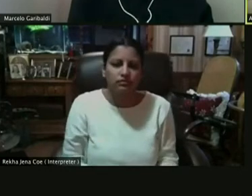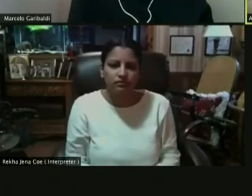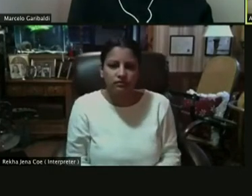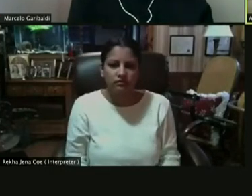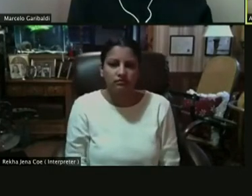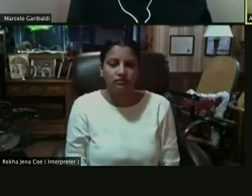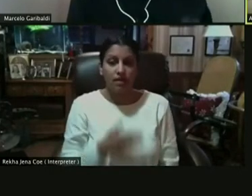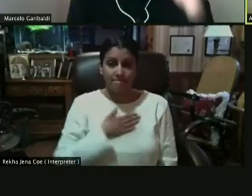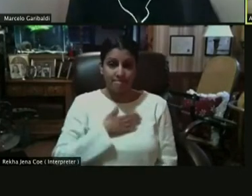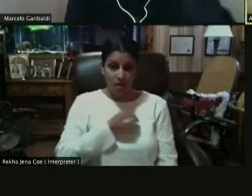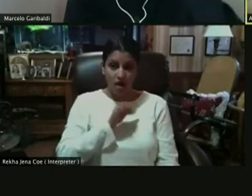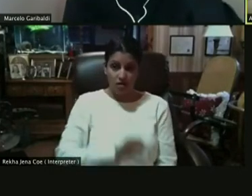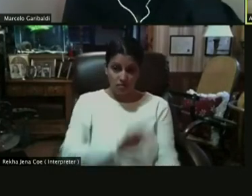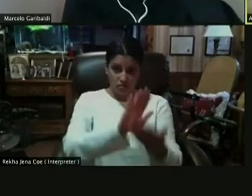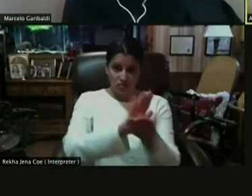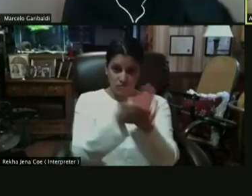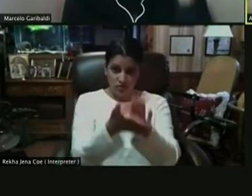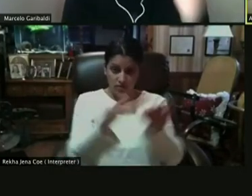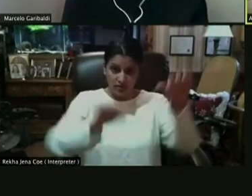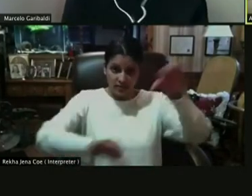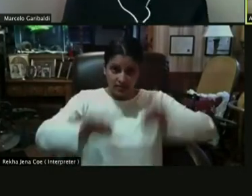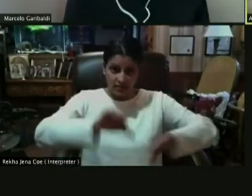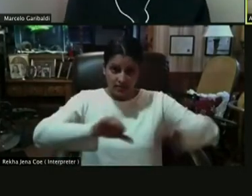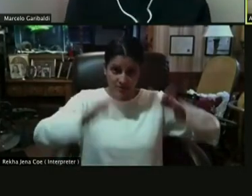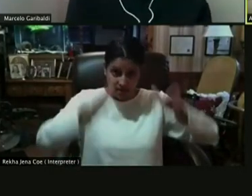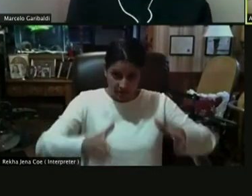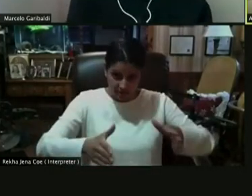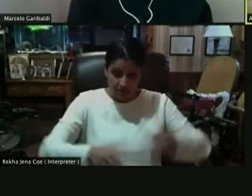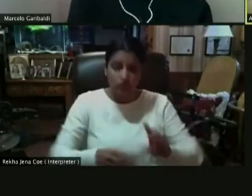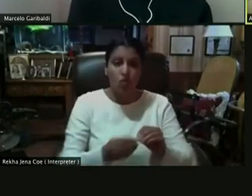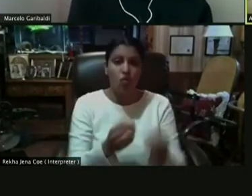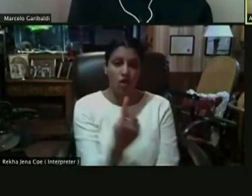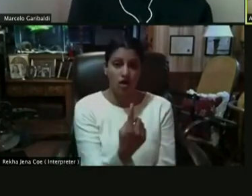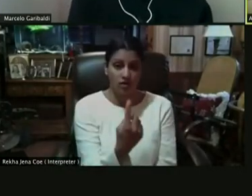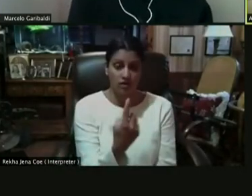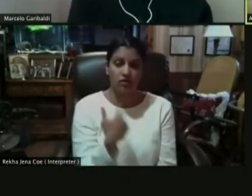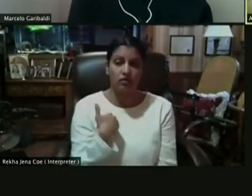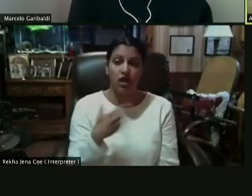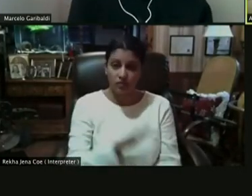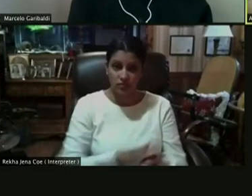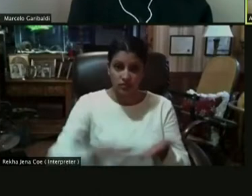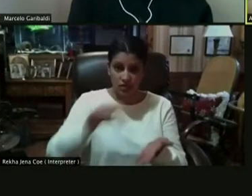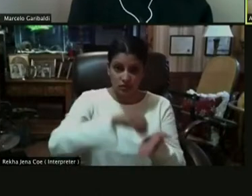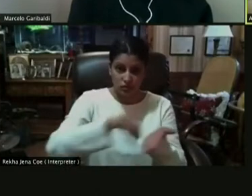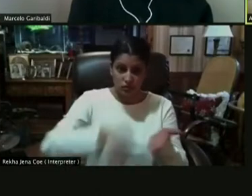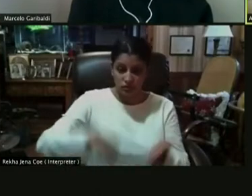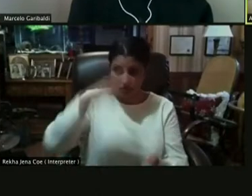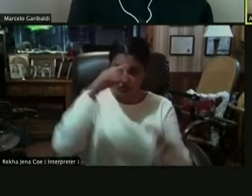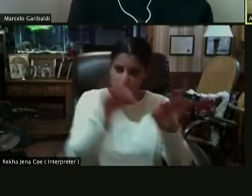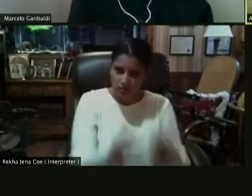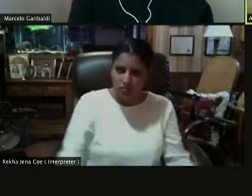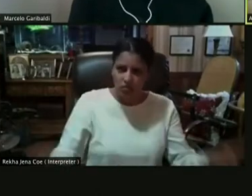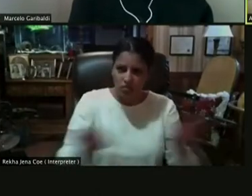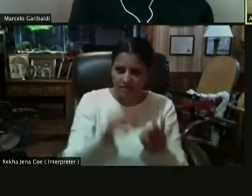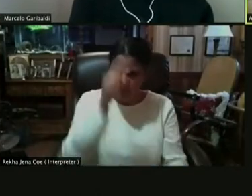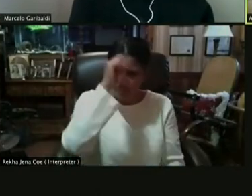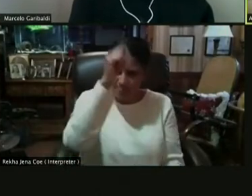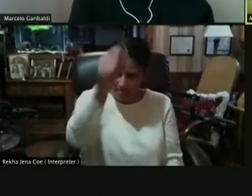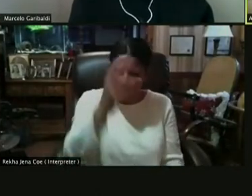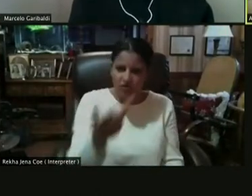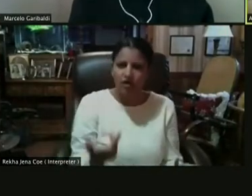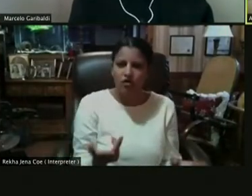how I approached becoming a scientist, one, when I was in college, I thought it was important to get a theoretical grounding, really